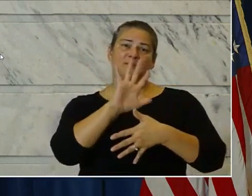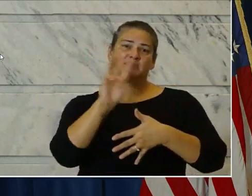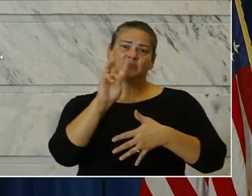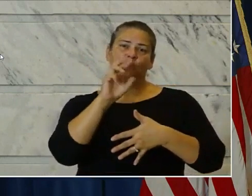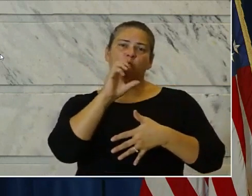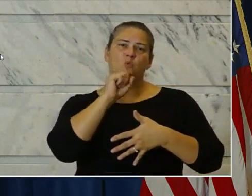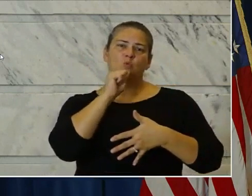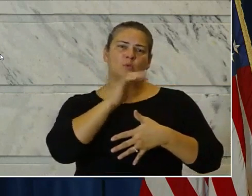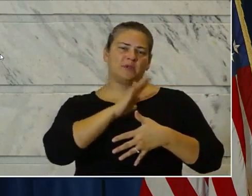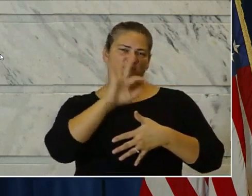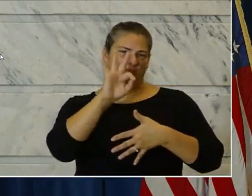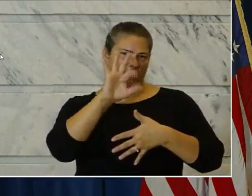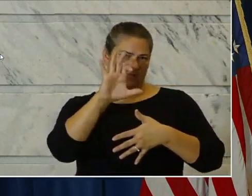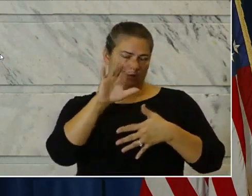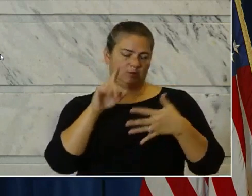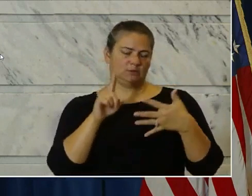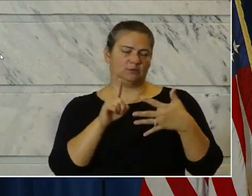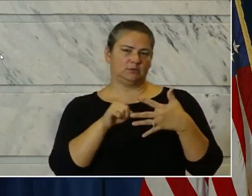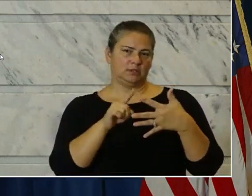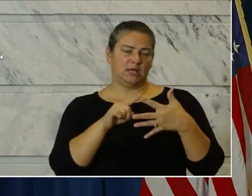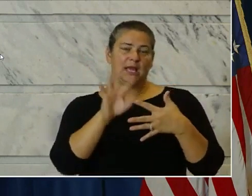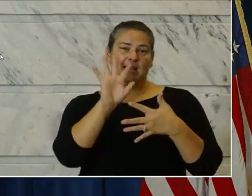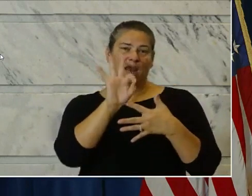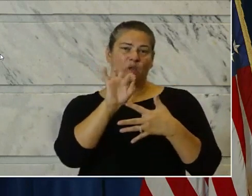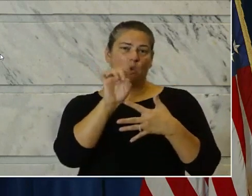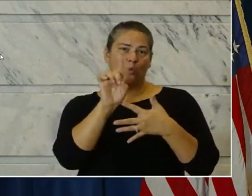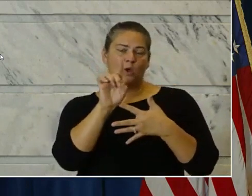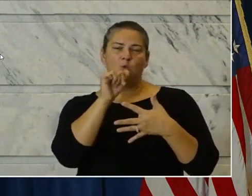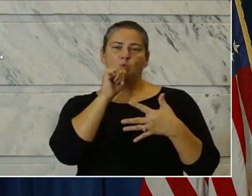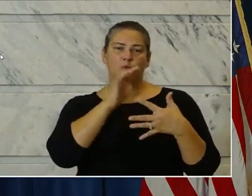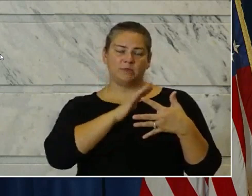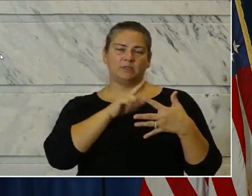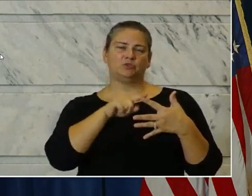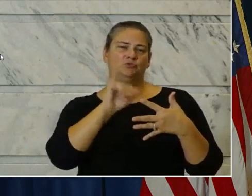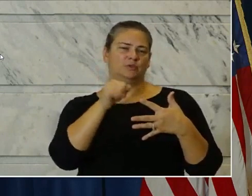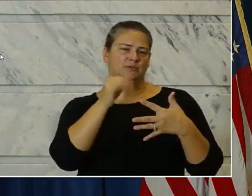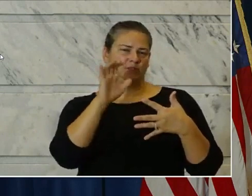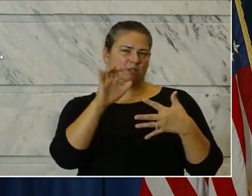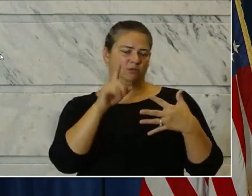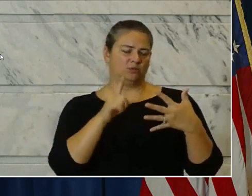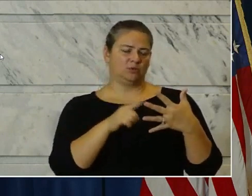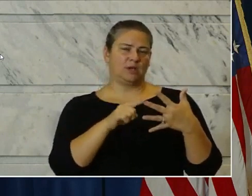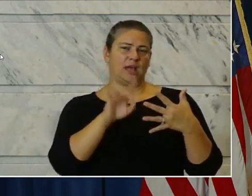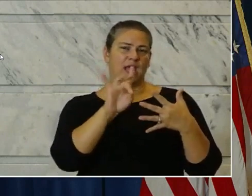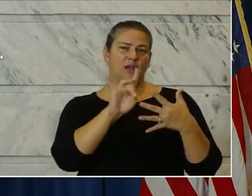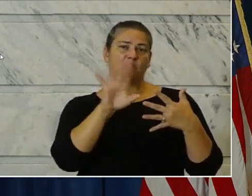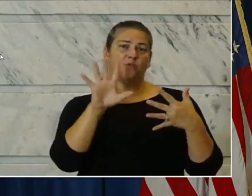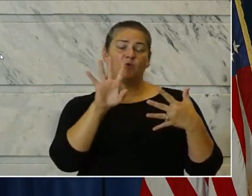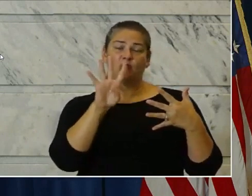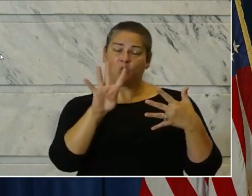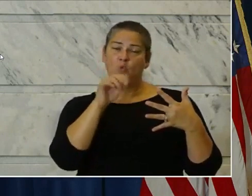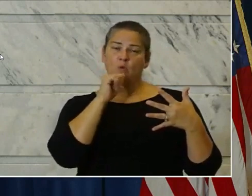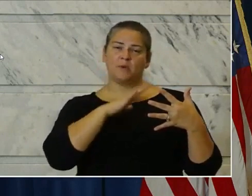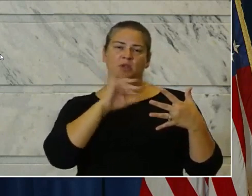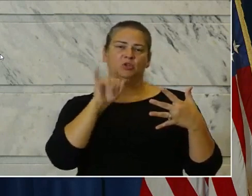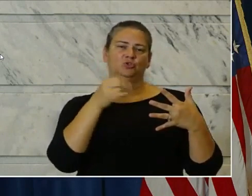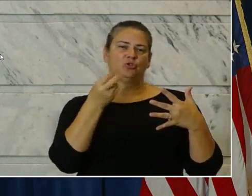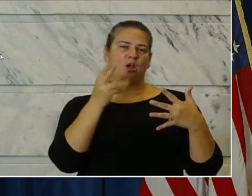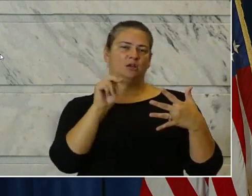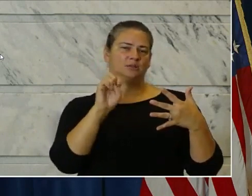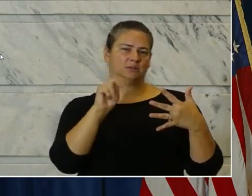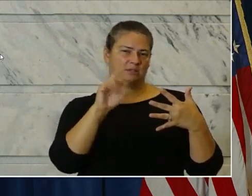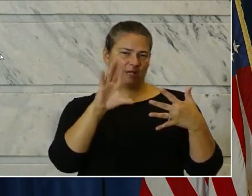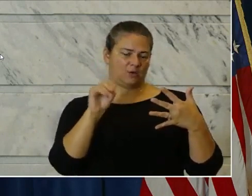woman from Fayette County, a 91-year-old woman from Jefferson County, an 84-year-old woman from Johnson County,